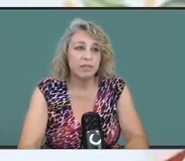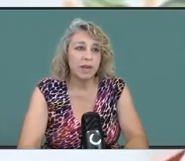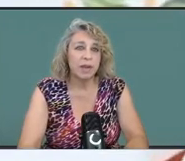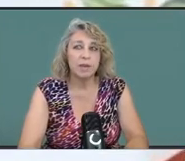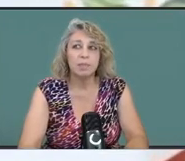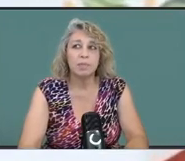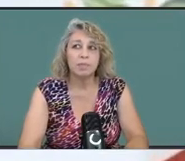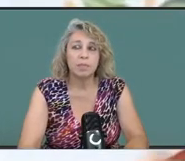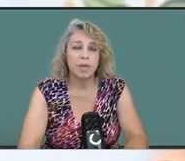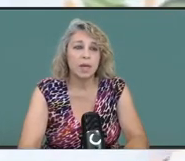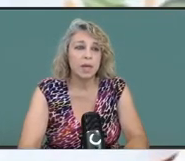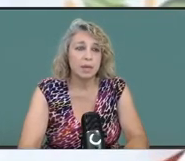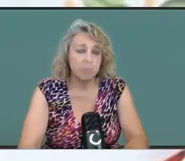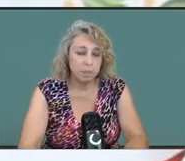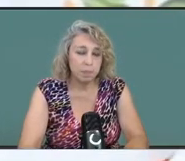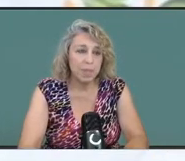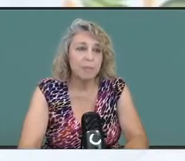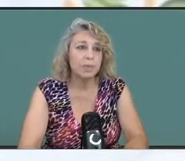administrative